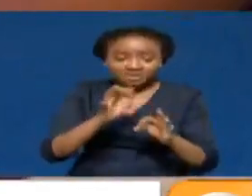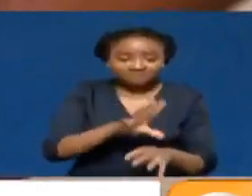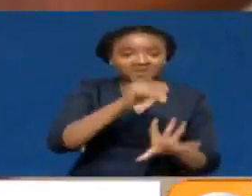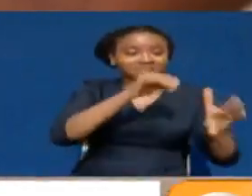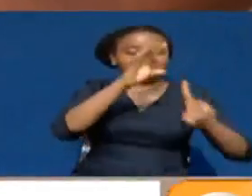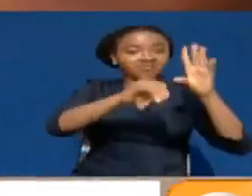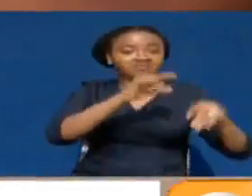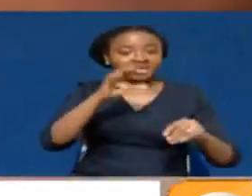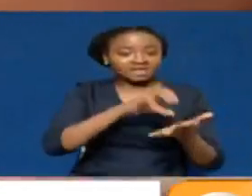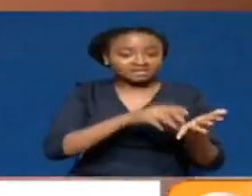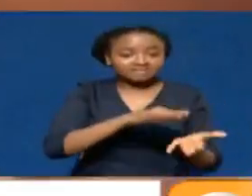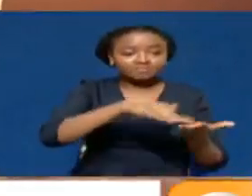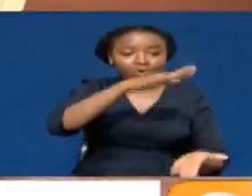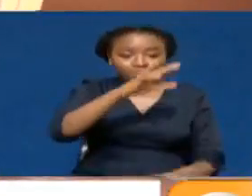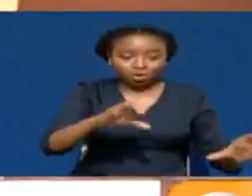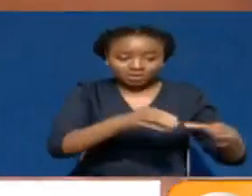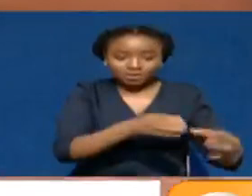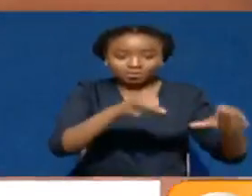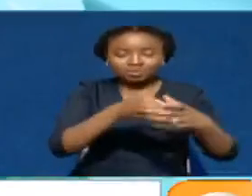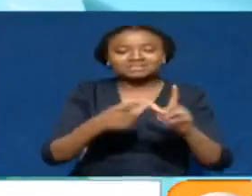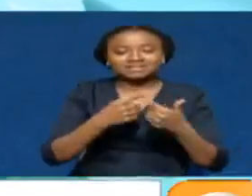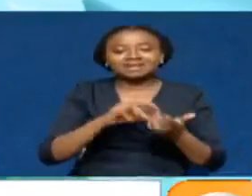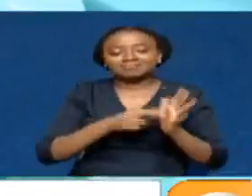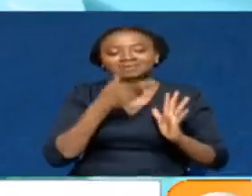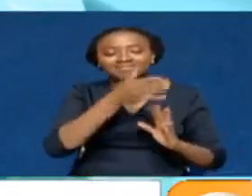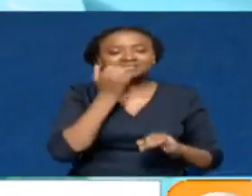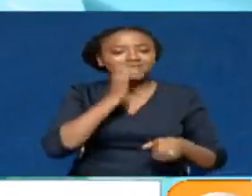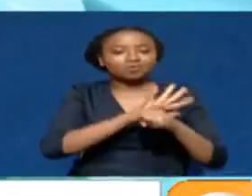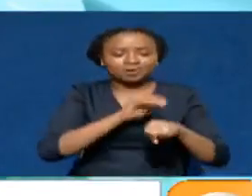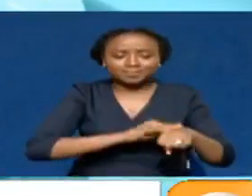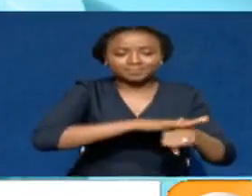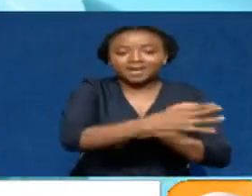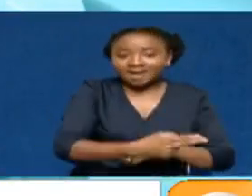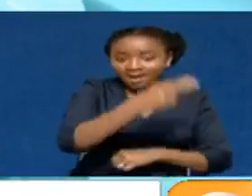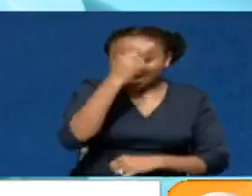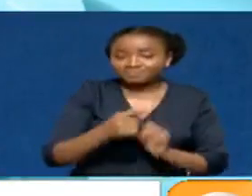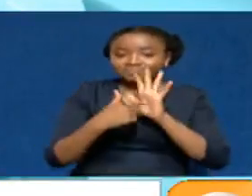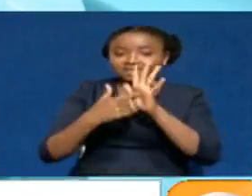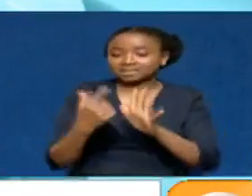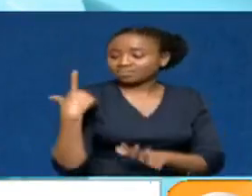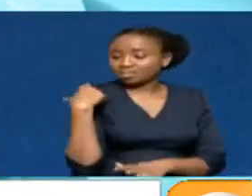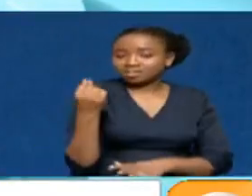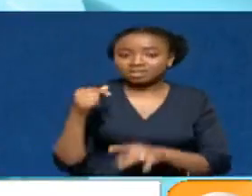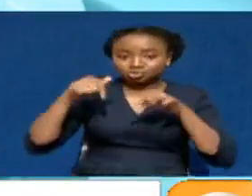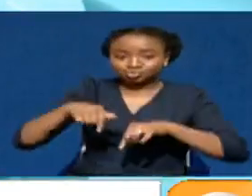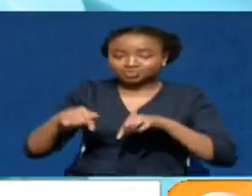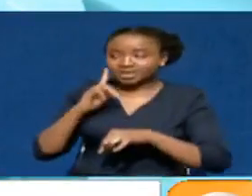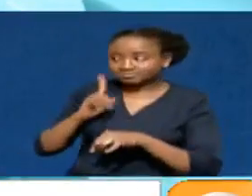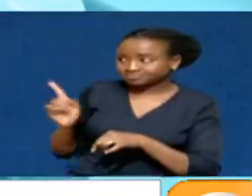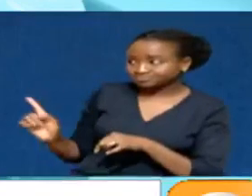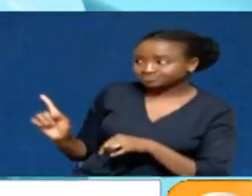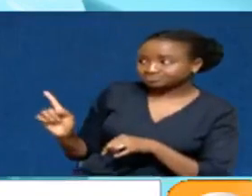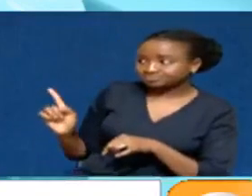there are in the community. In the last 24 hours, 1,263 more people have tested positive